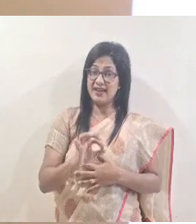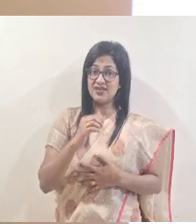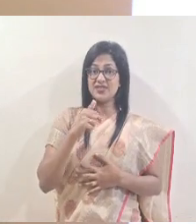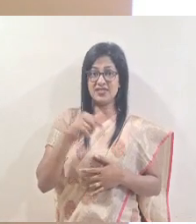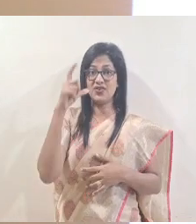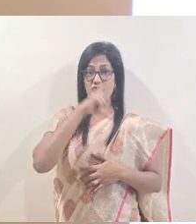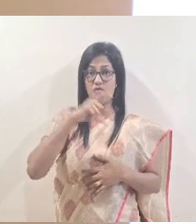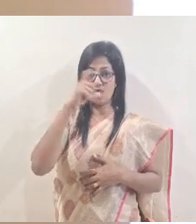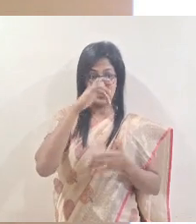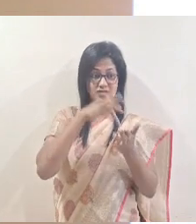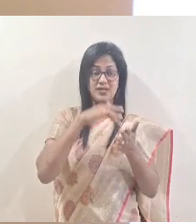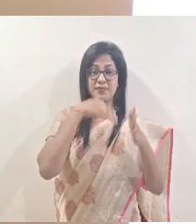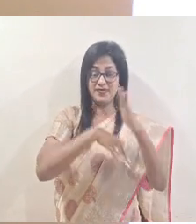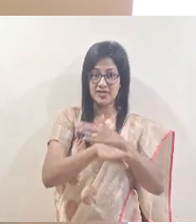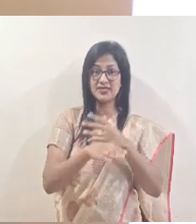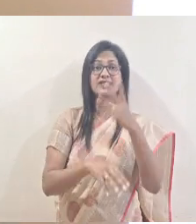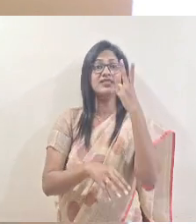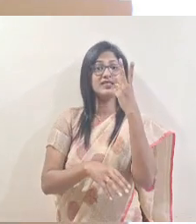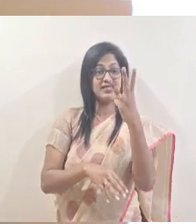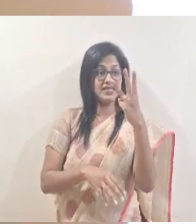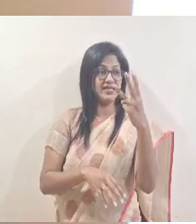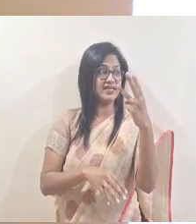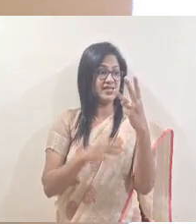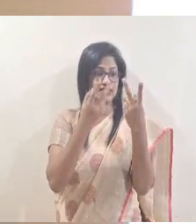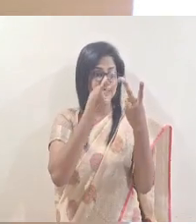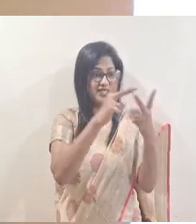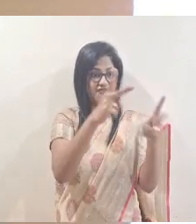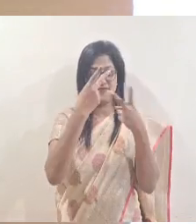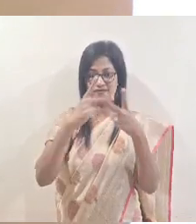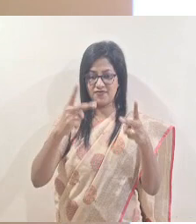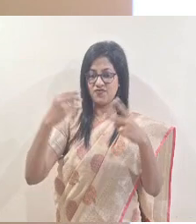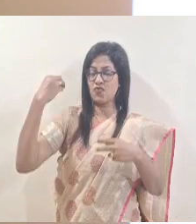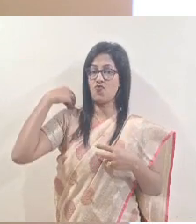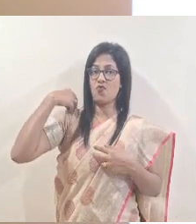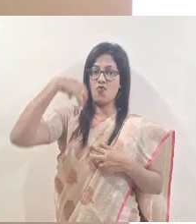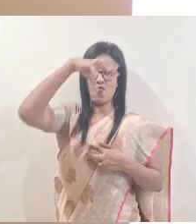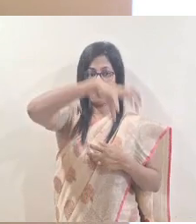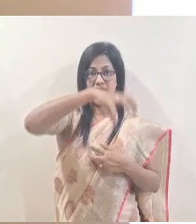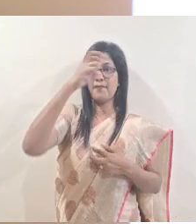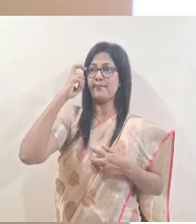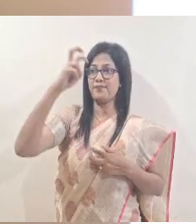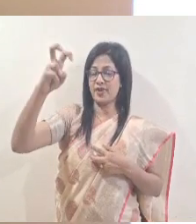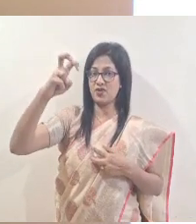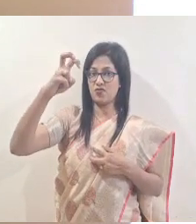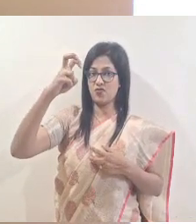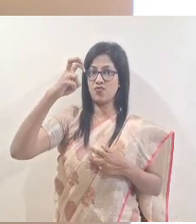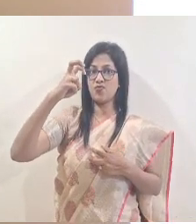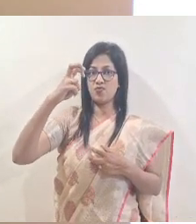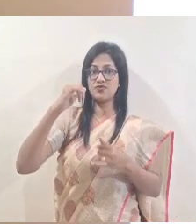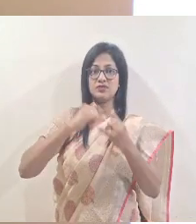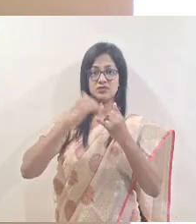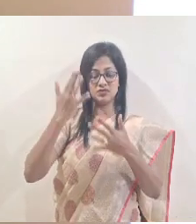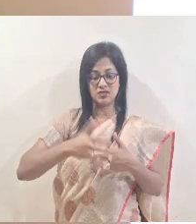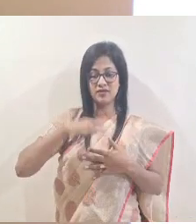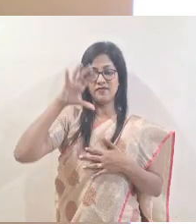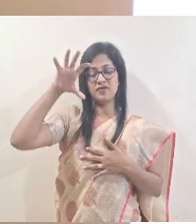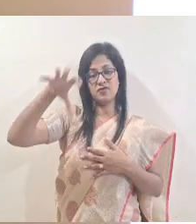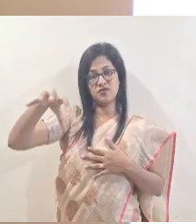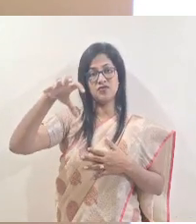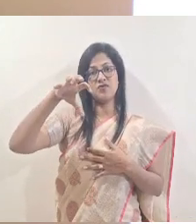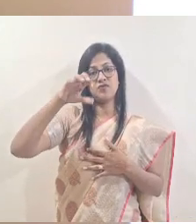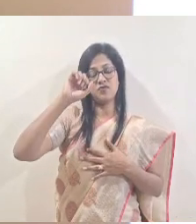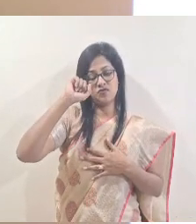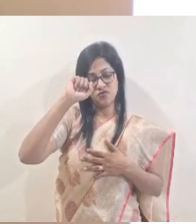Actually, now in Kochi, it is like 3 different authorities. The metro service itself is both